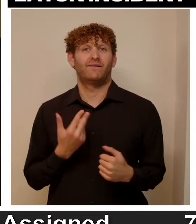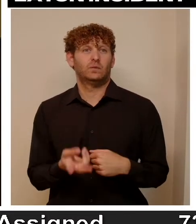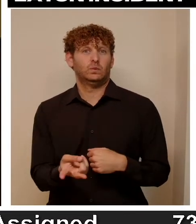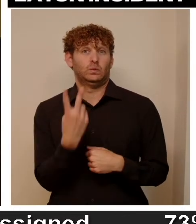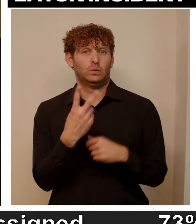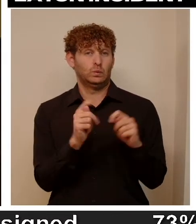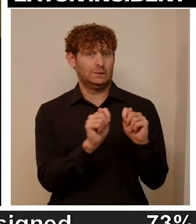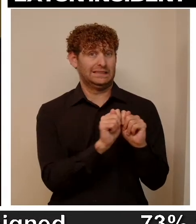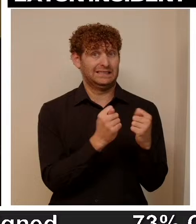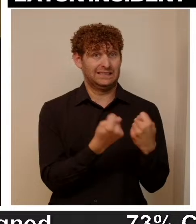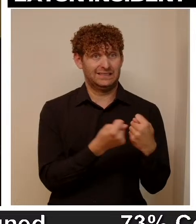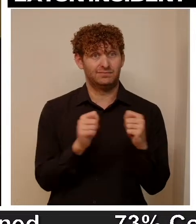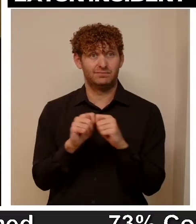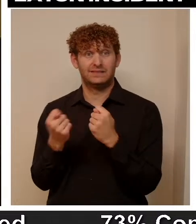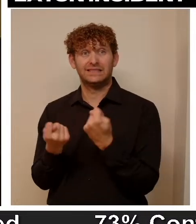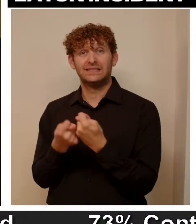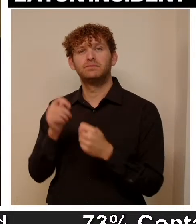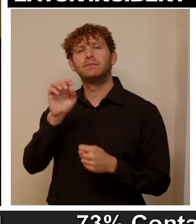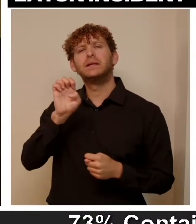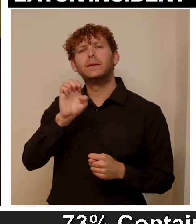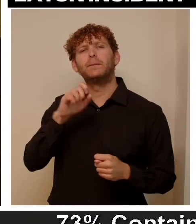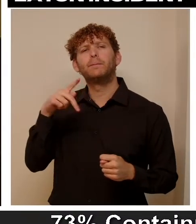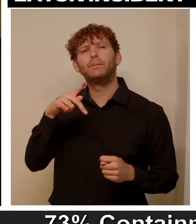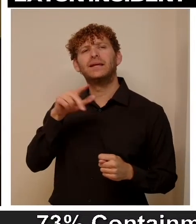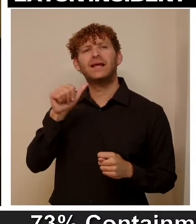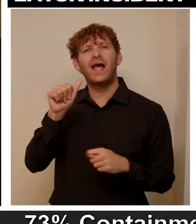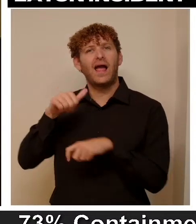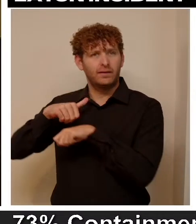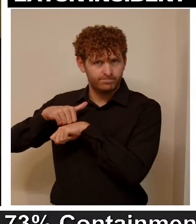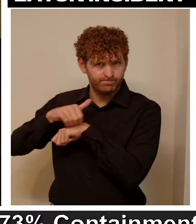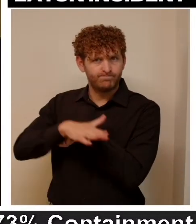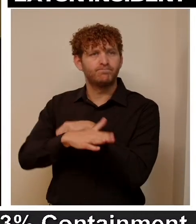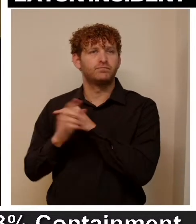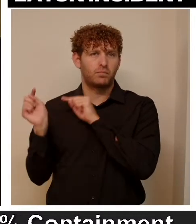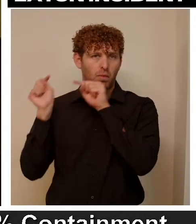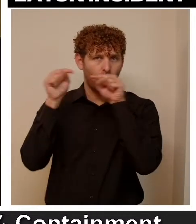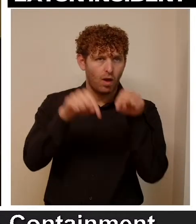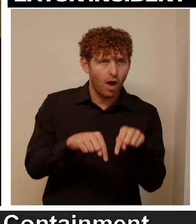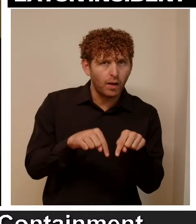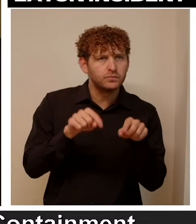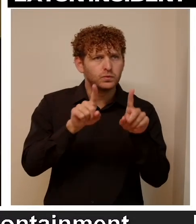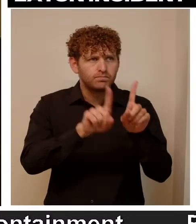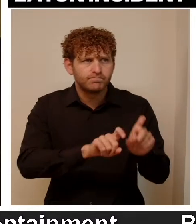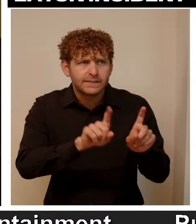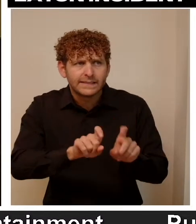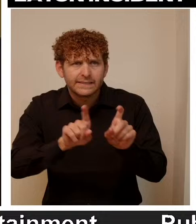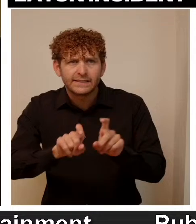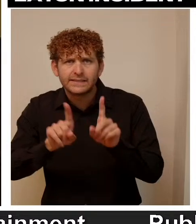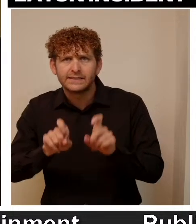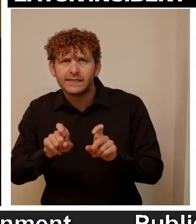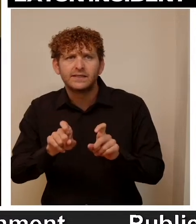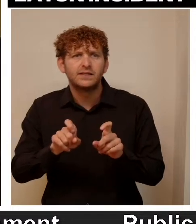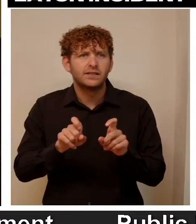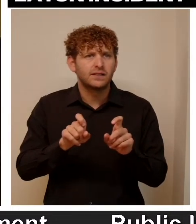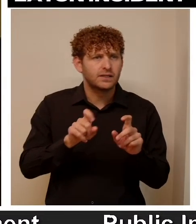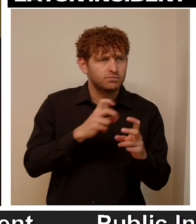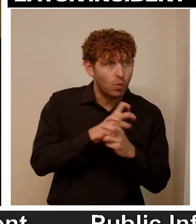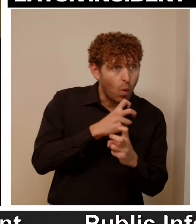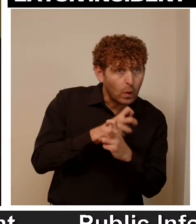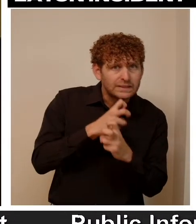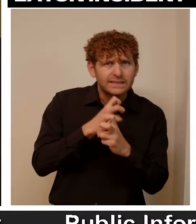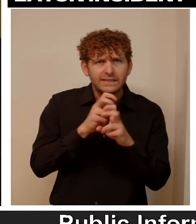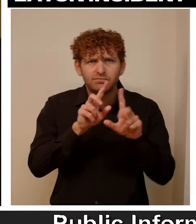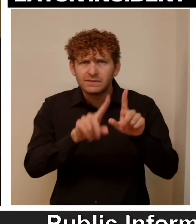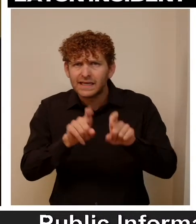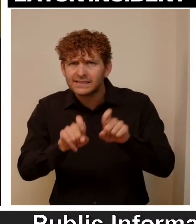the EPA that are deployed specifically to test for these hazardous air toxics that we are